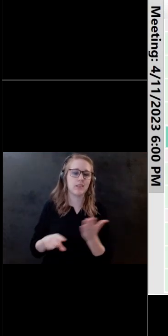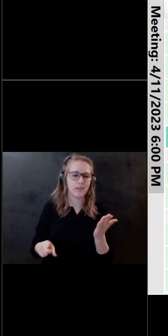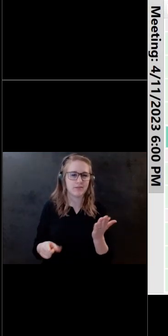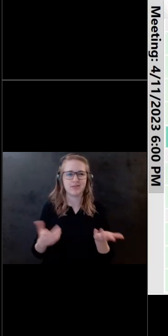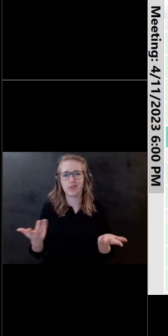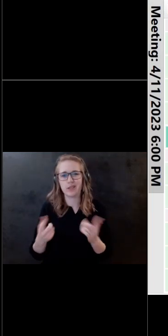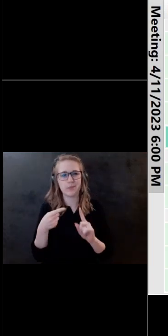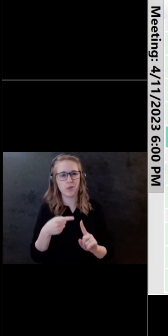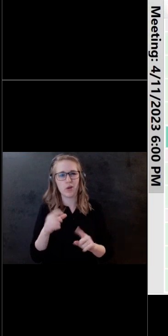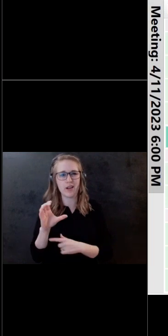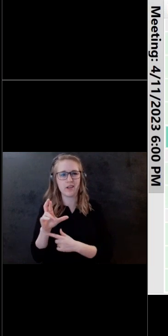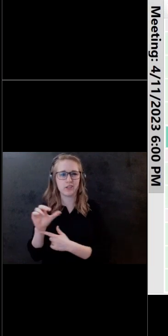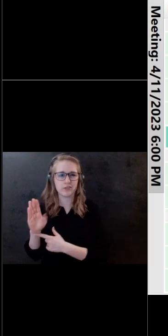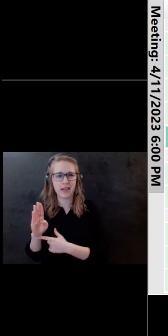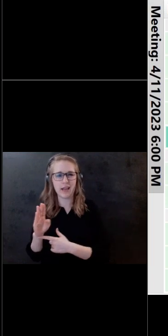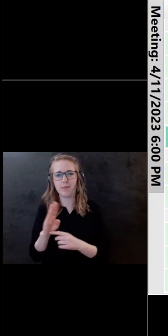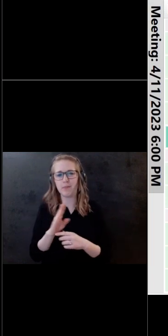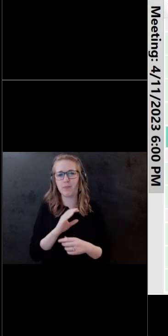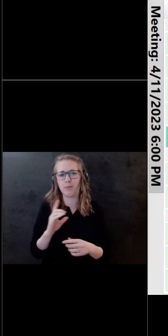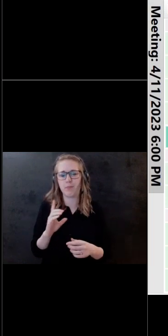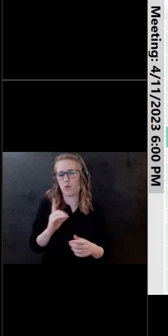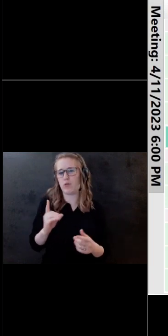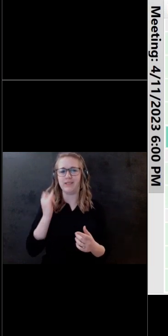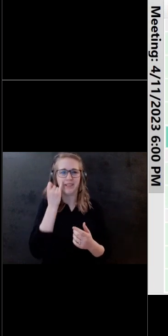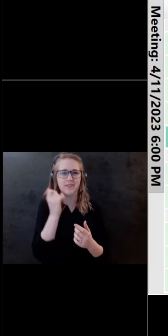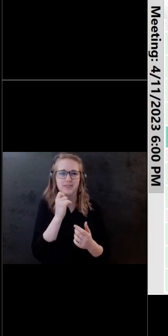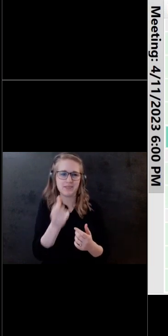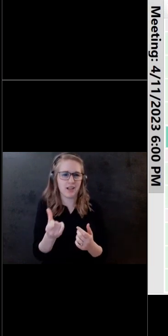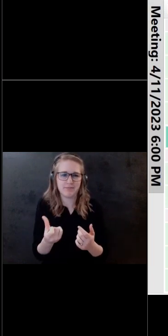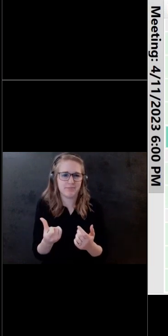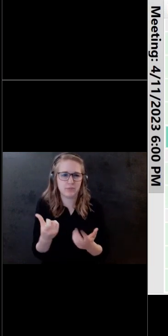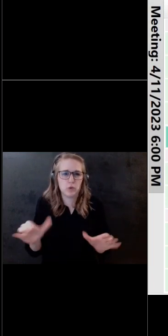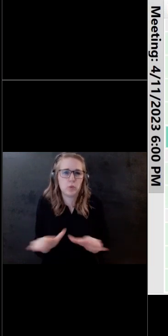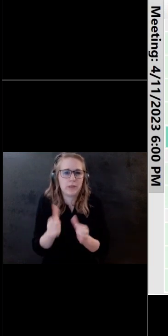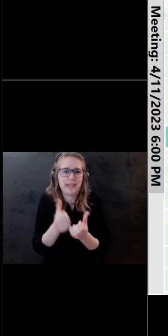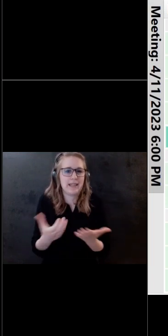point of having a CRAB board if they're not being productive? So,